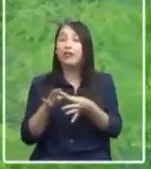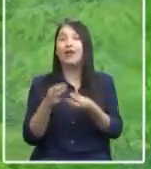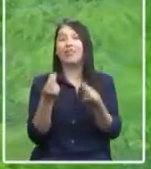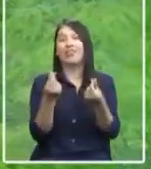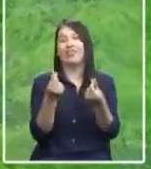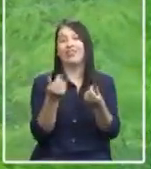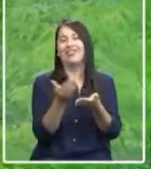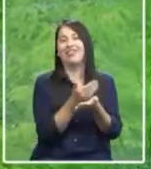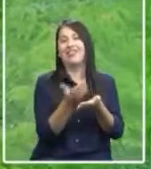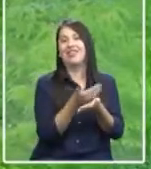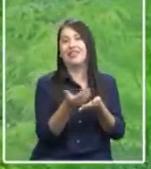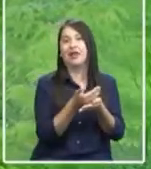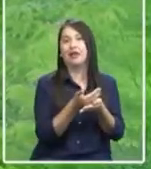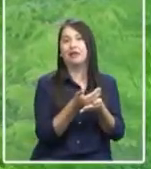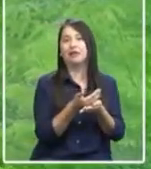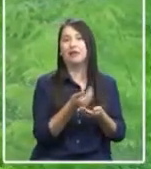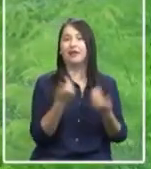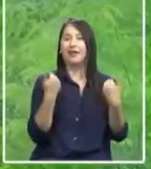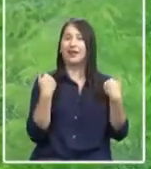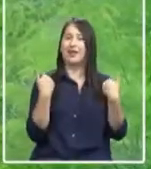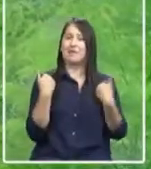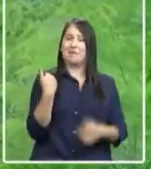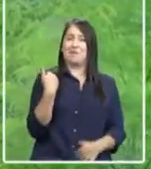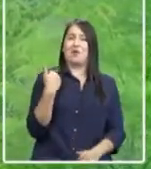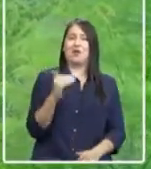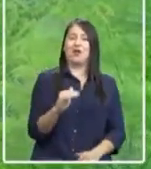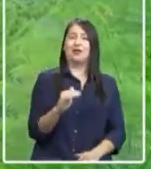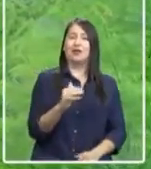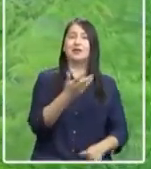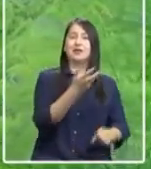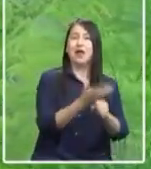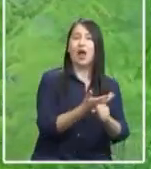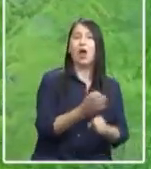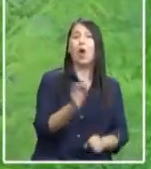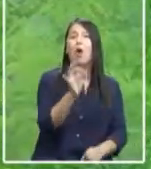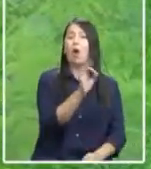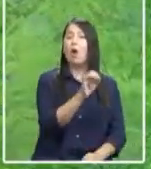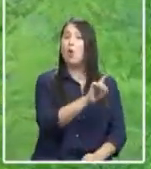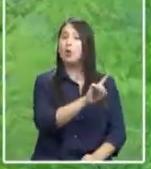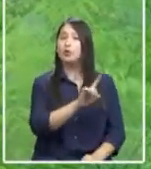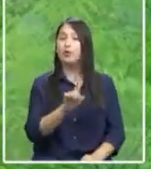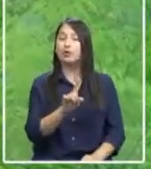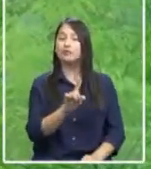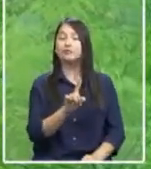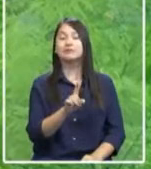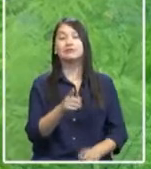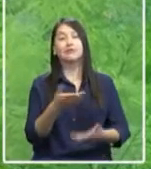houses exist or don't exist. So as a result, house would not exist. It will burn into ashes.